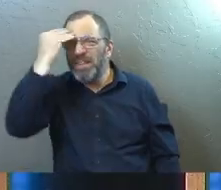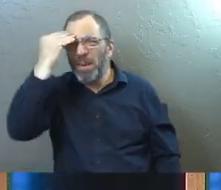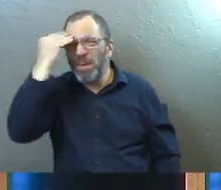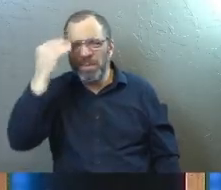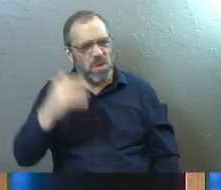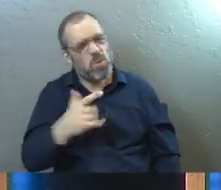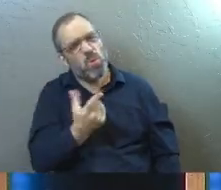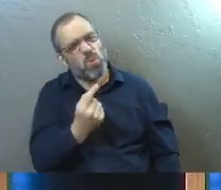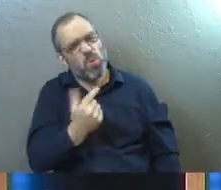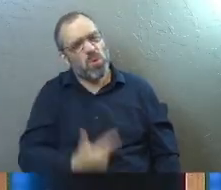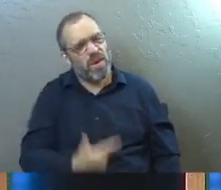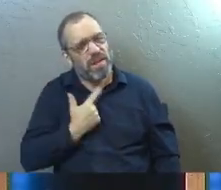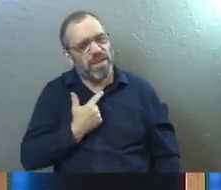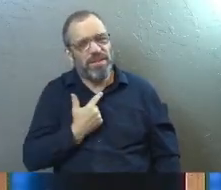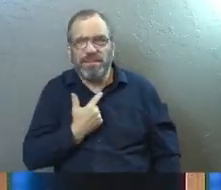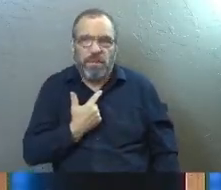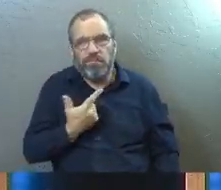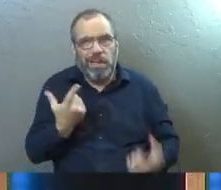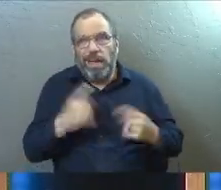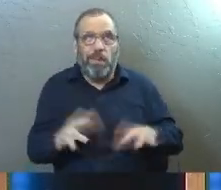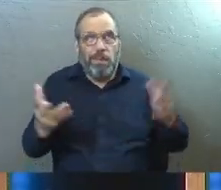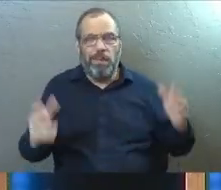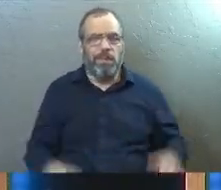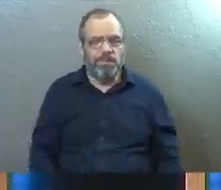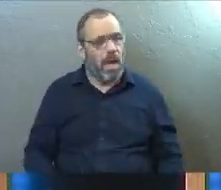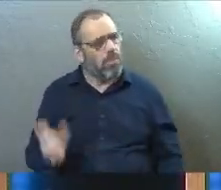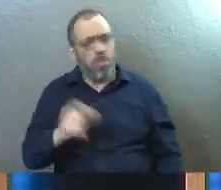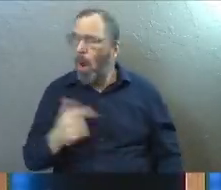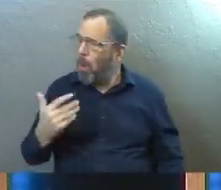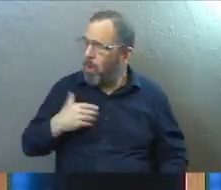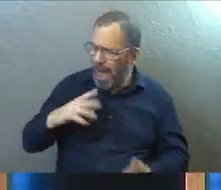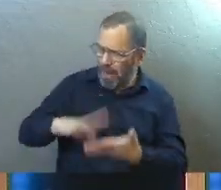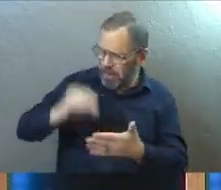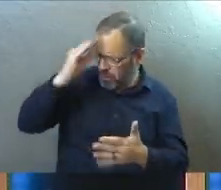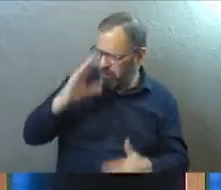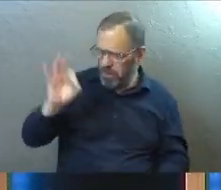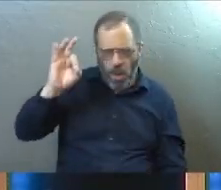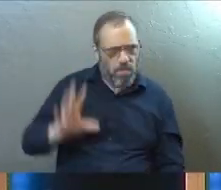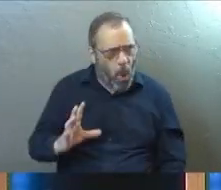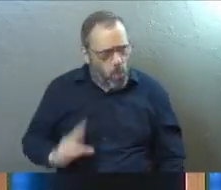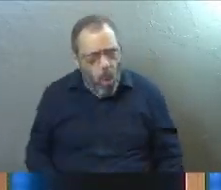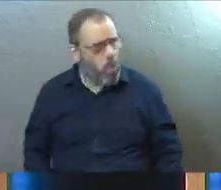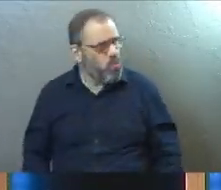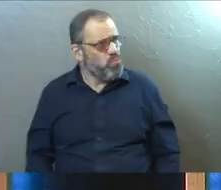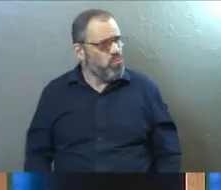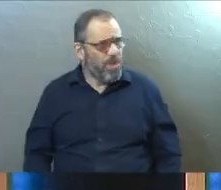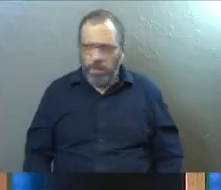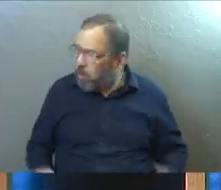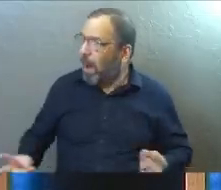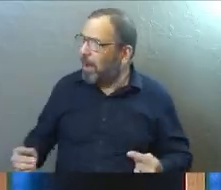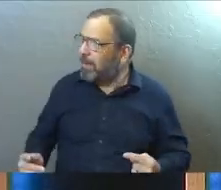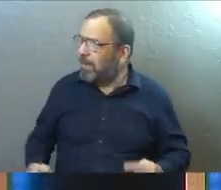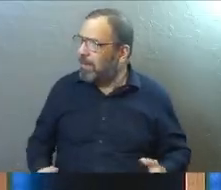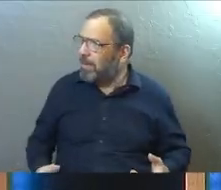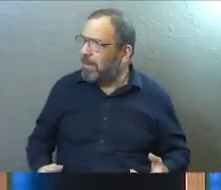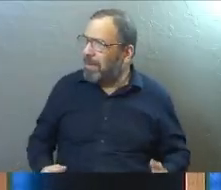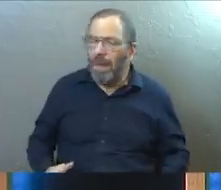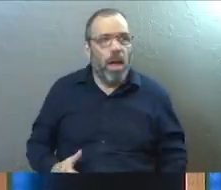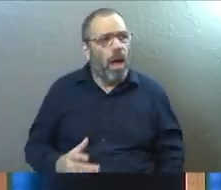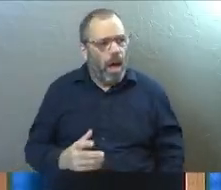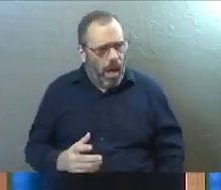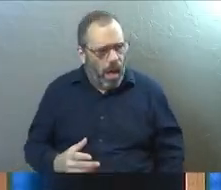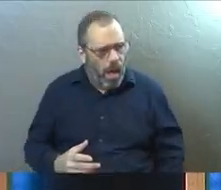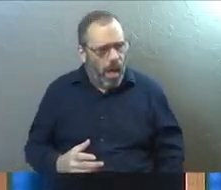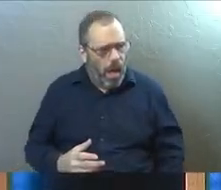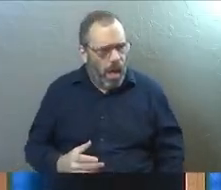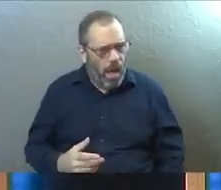to know somebody, like, what do you do for a living? It's just kind of how it goes, right? And I told him I was a student's pastor, and he goes, whoa. And I was like, what? And he's